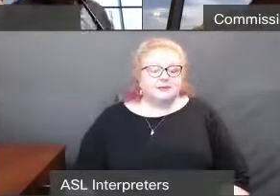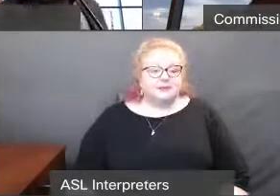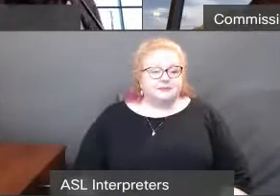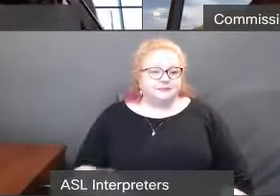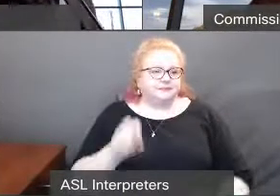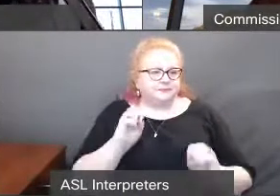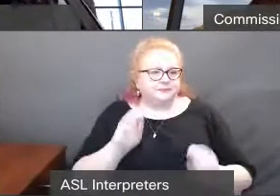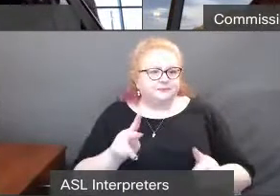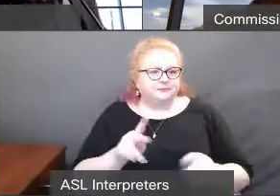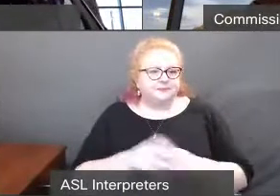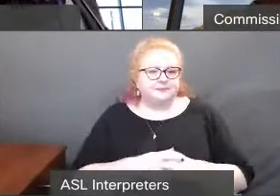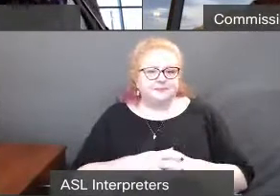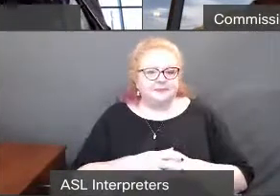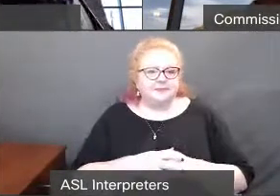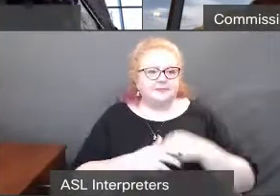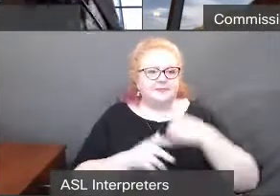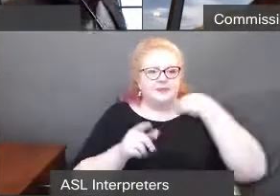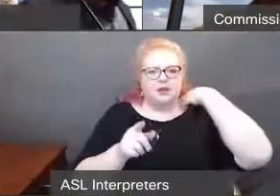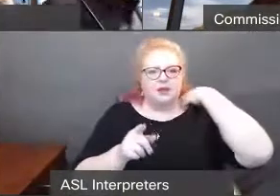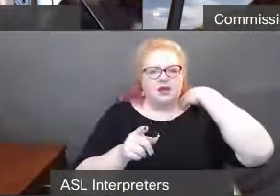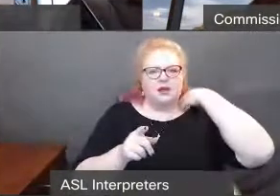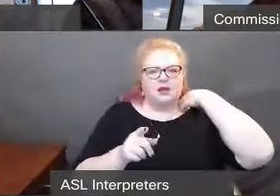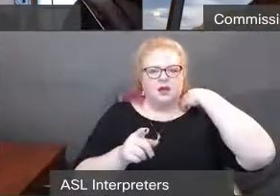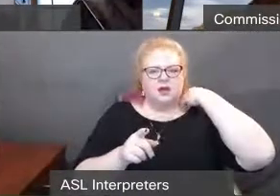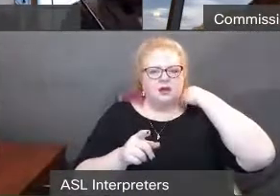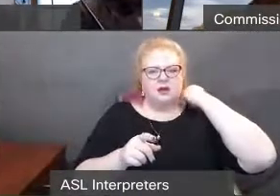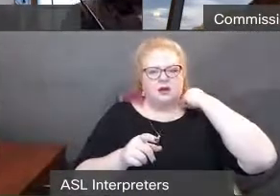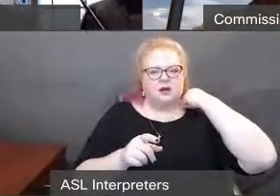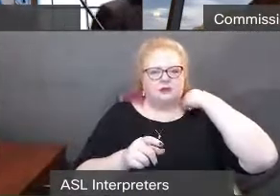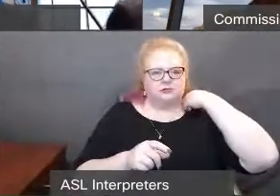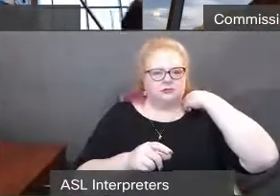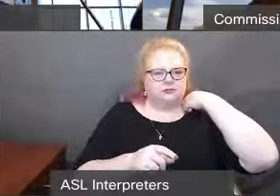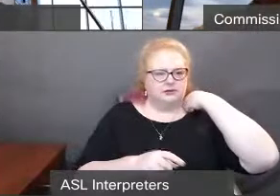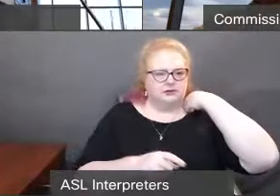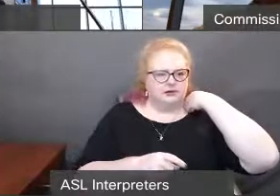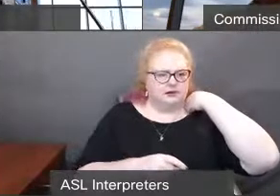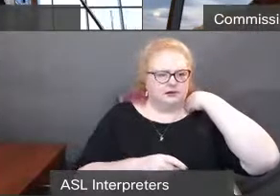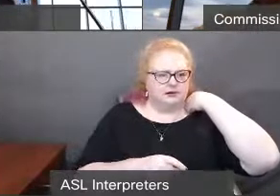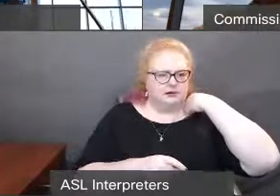Okay, This is my engineer. He just wants to say a word today. okay.